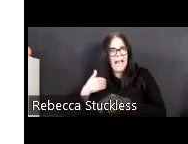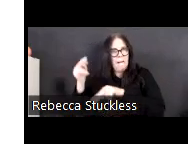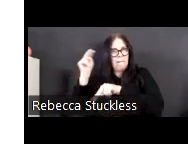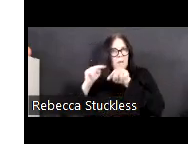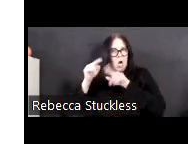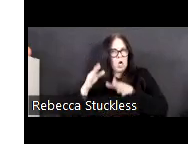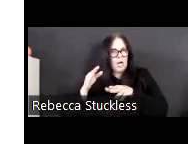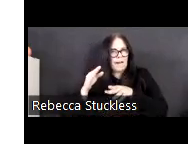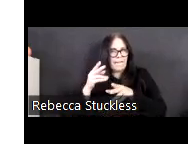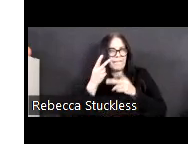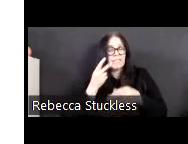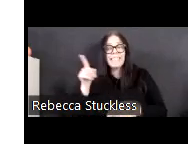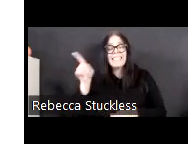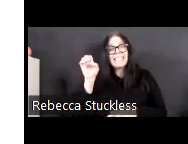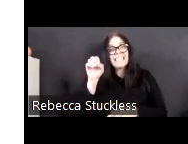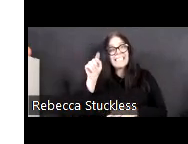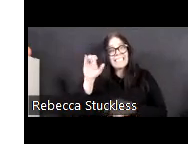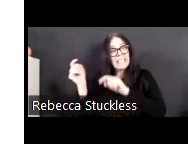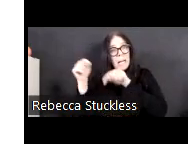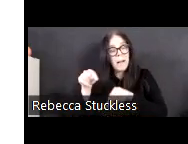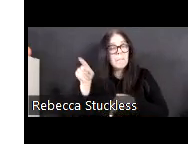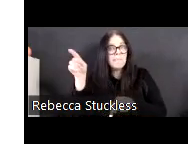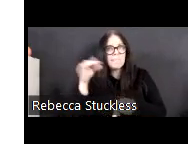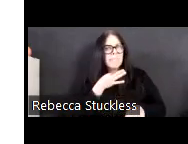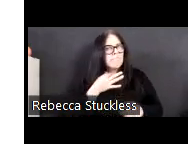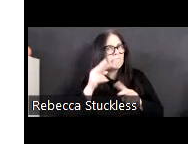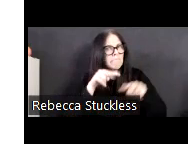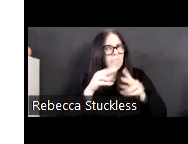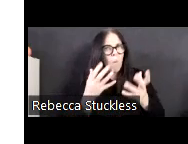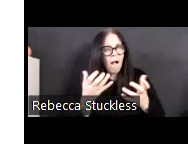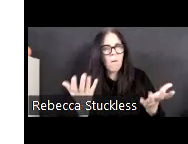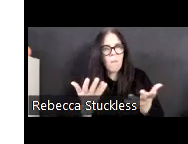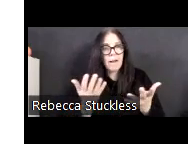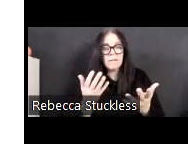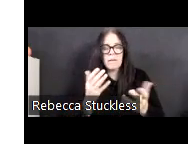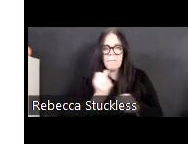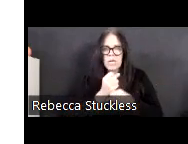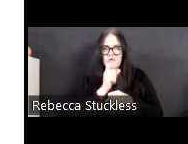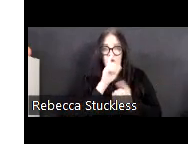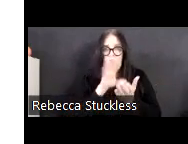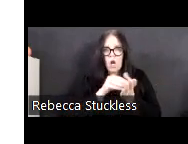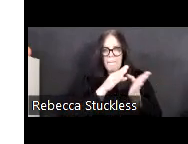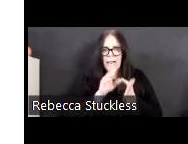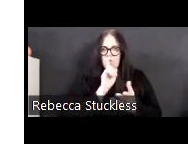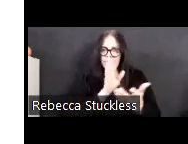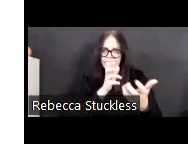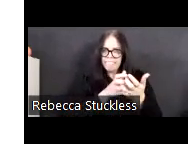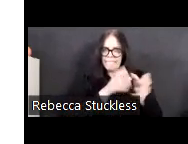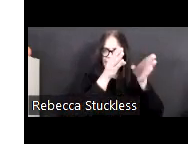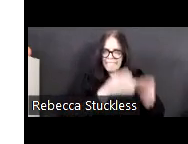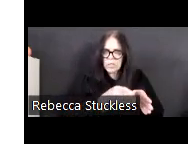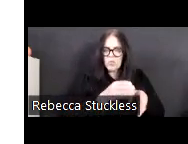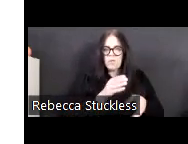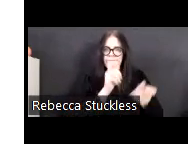that ETCs are looking for is that the learning plans are personalized. So after a